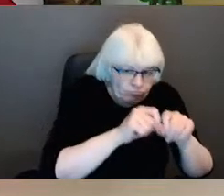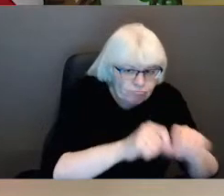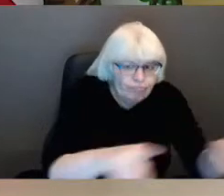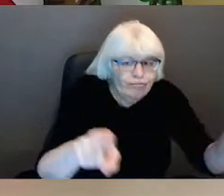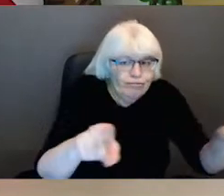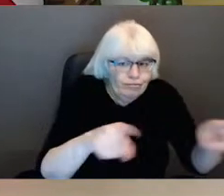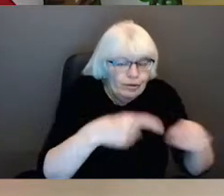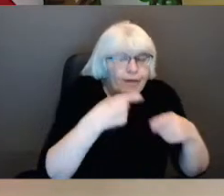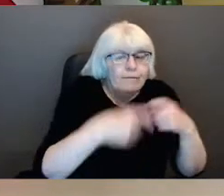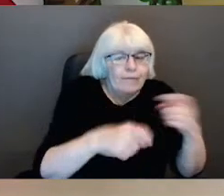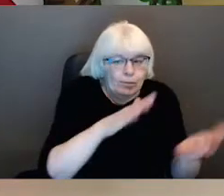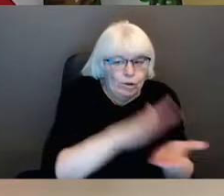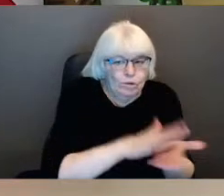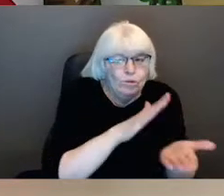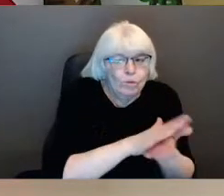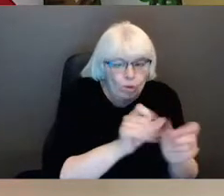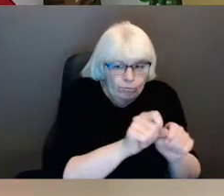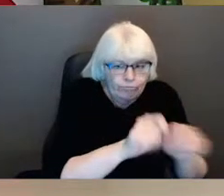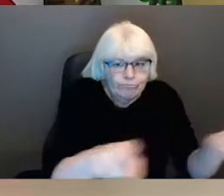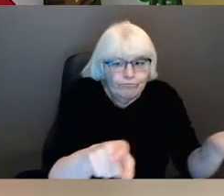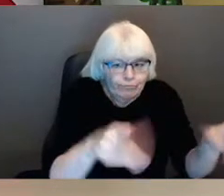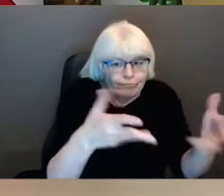well.